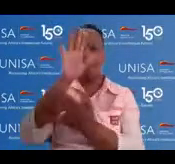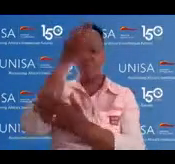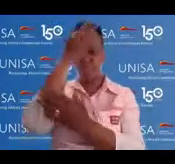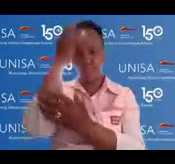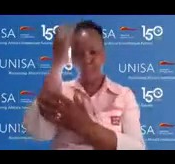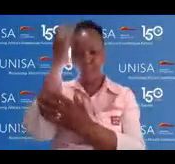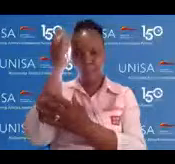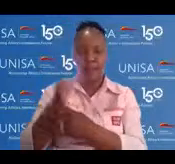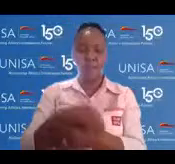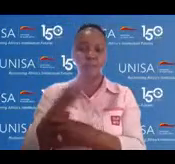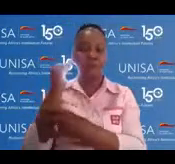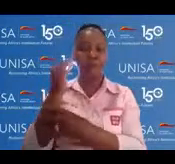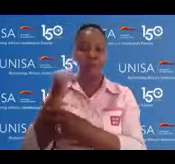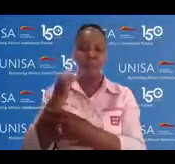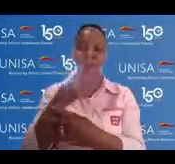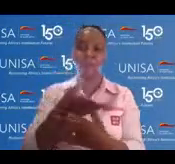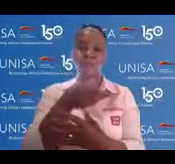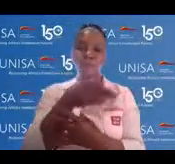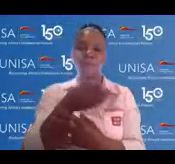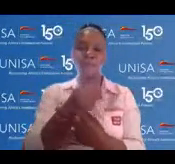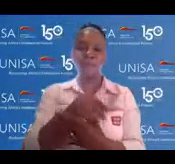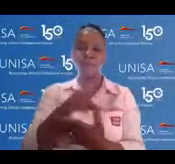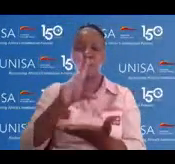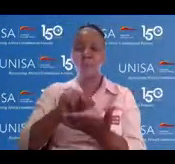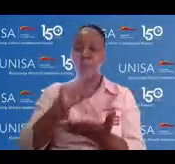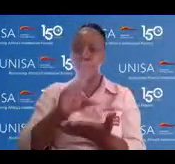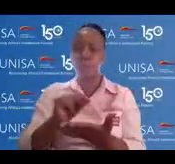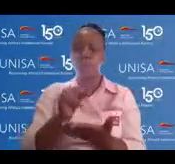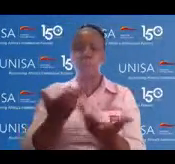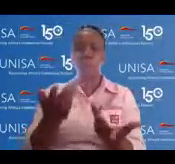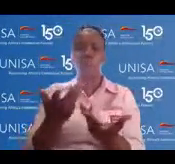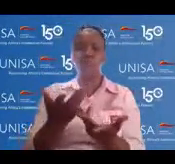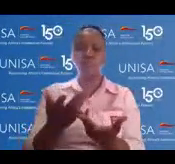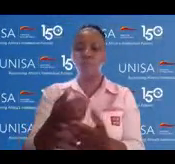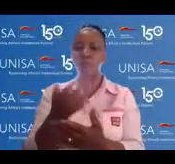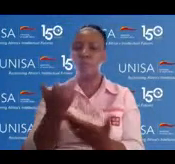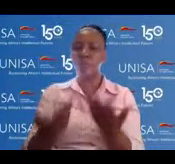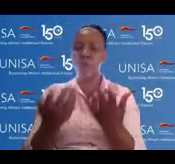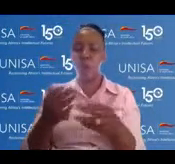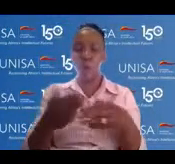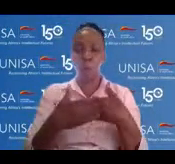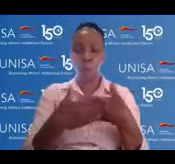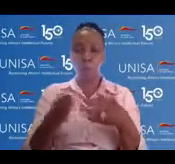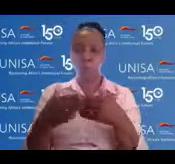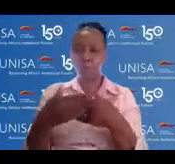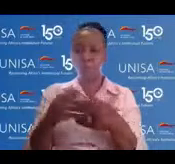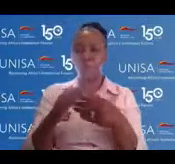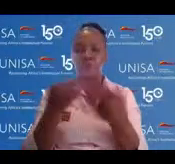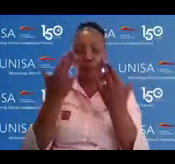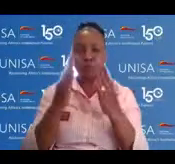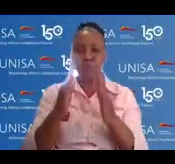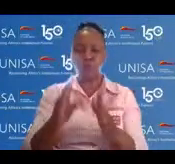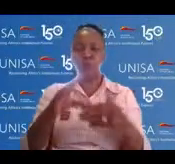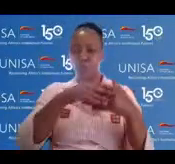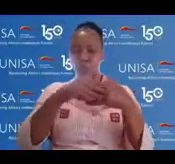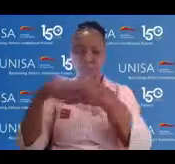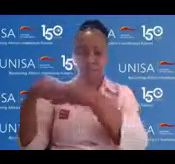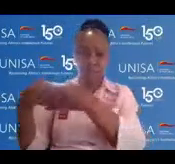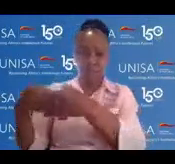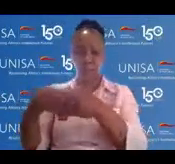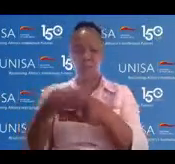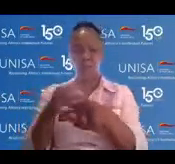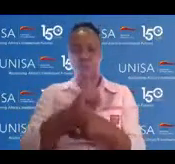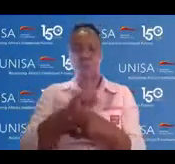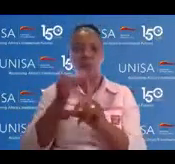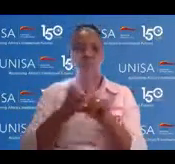app and download and register, is that you actually open up the student user guide and that you keep it close by for in